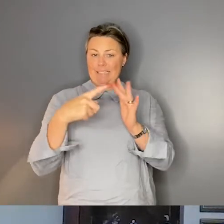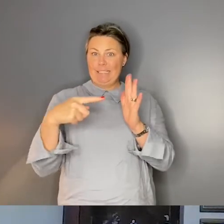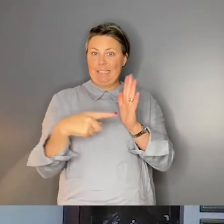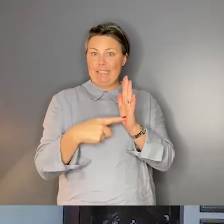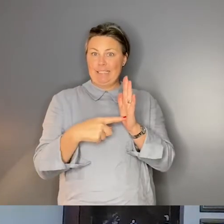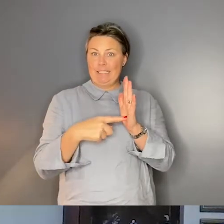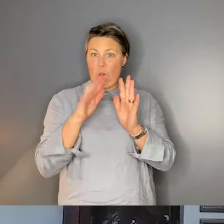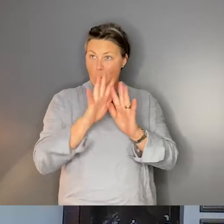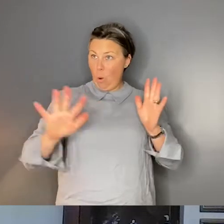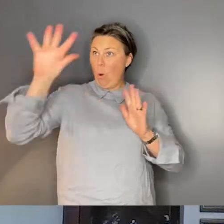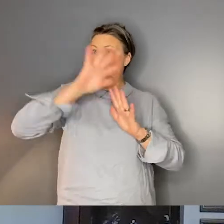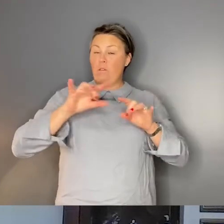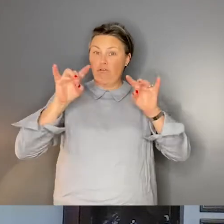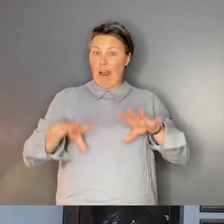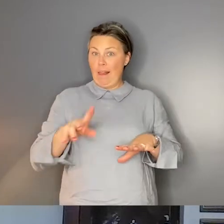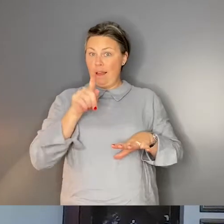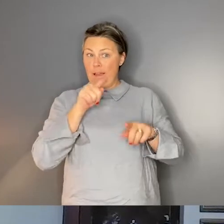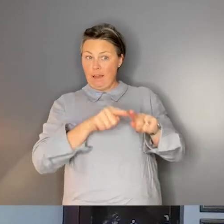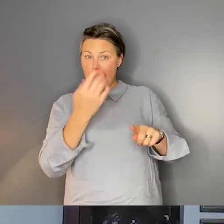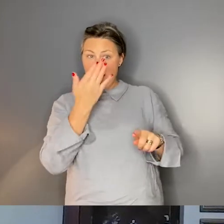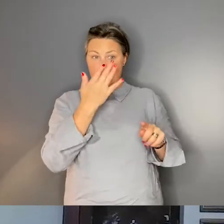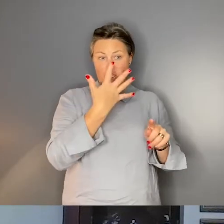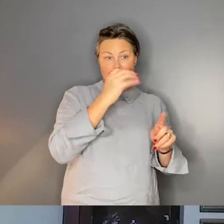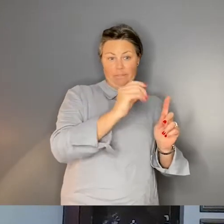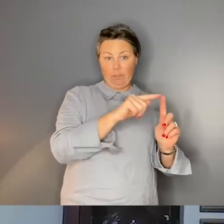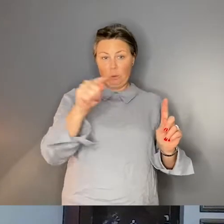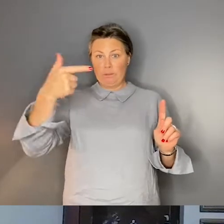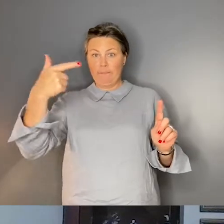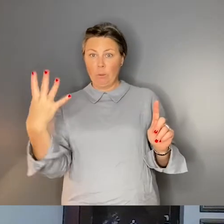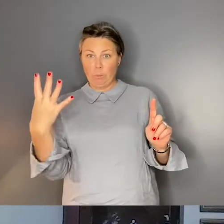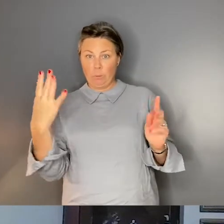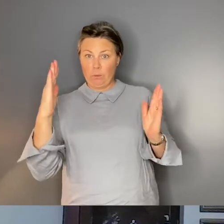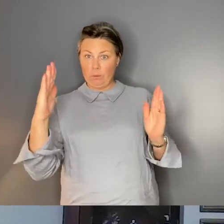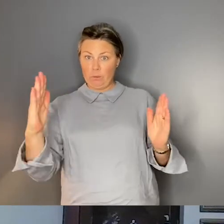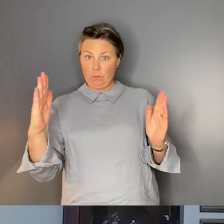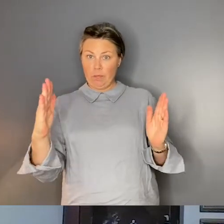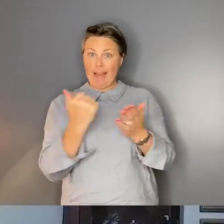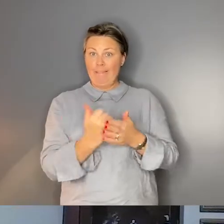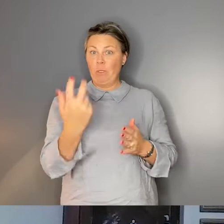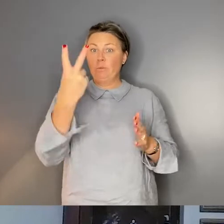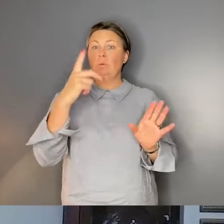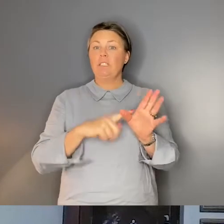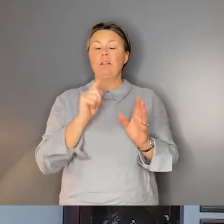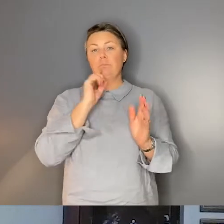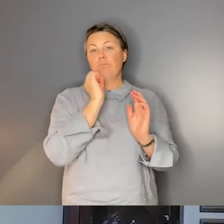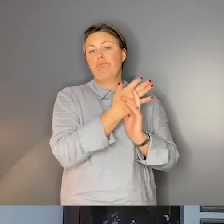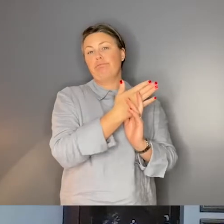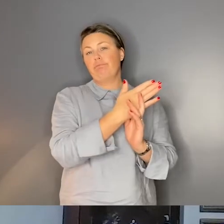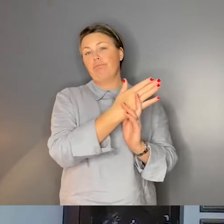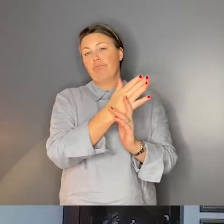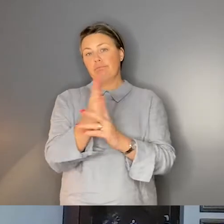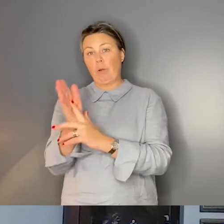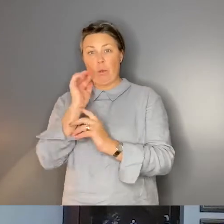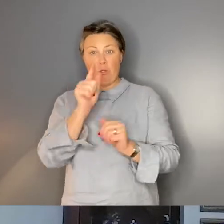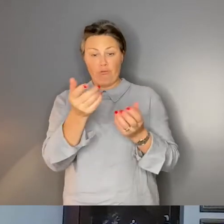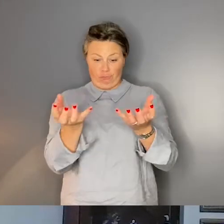everyone in Australia aged between 50 and 74 years. And the test kit is sent out every 2 years. And